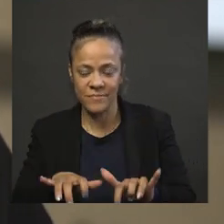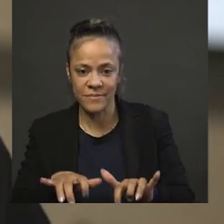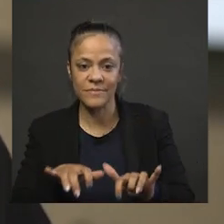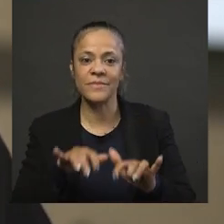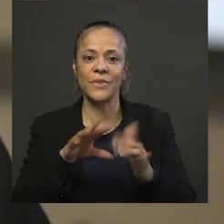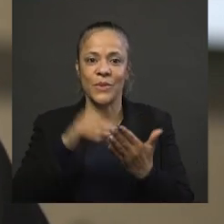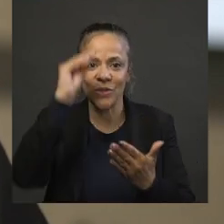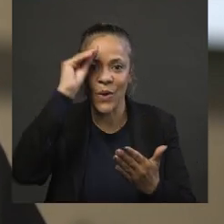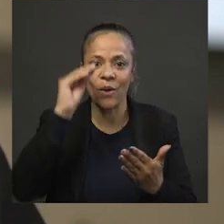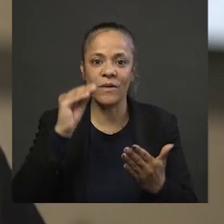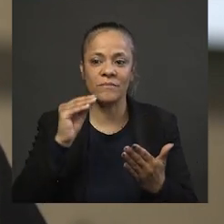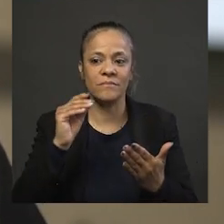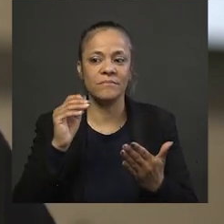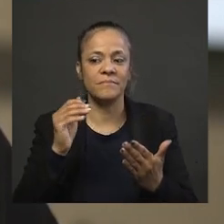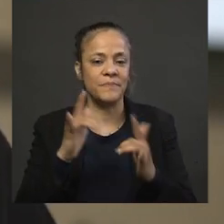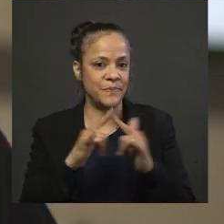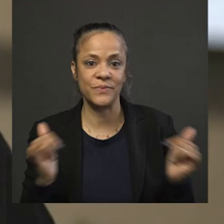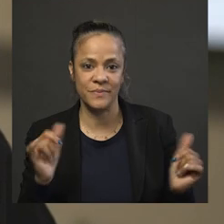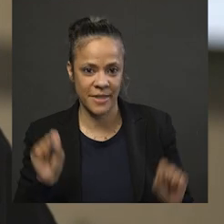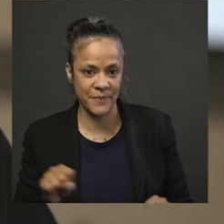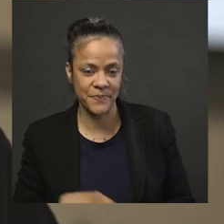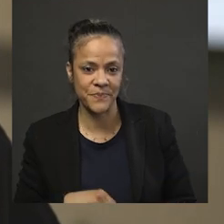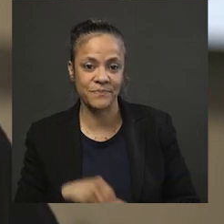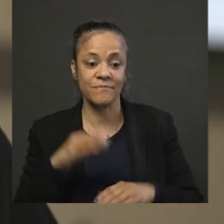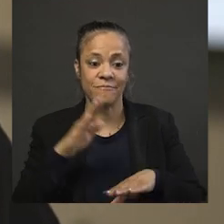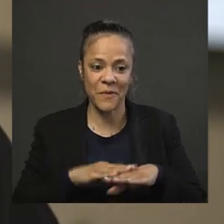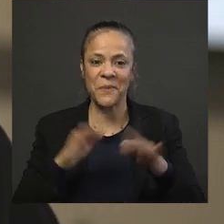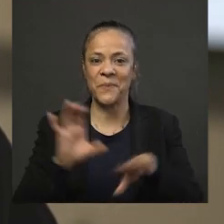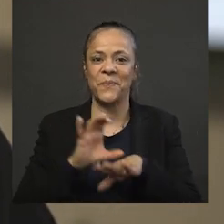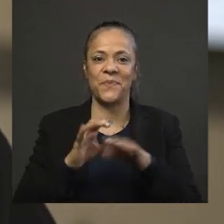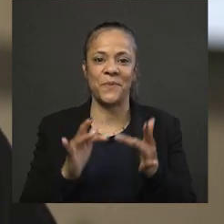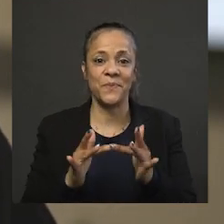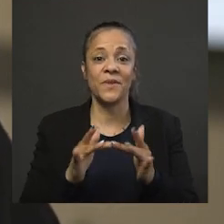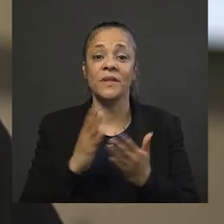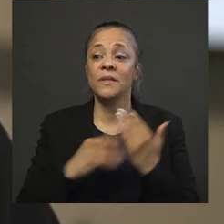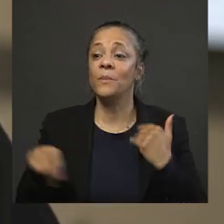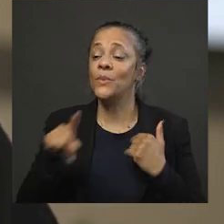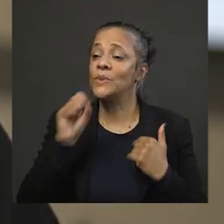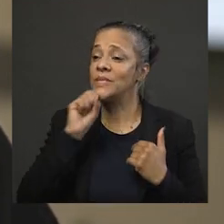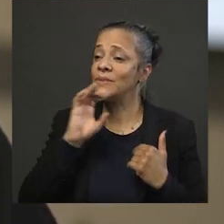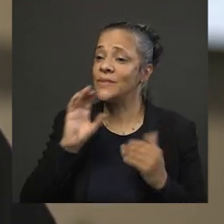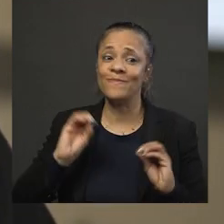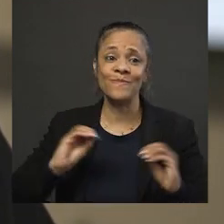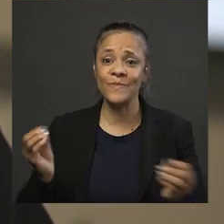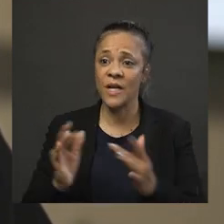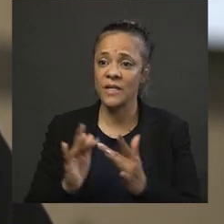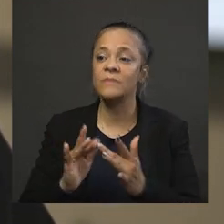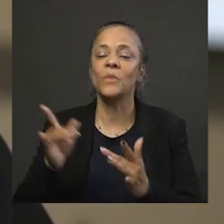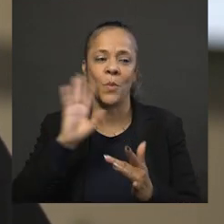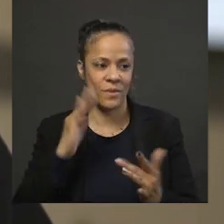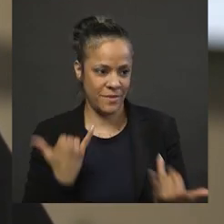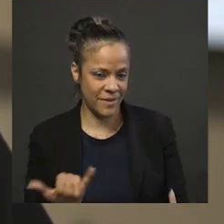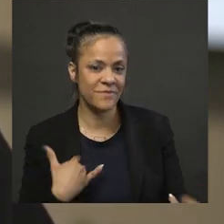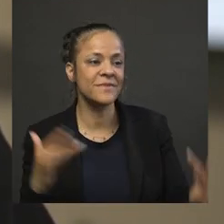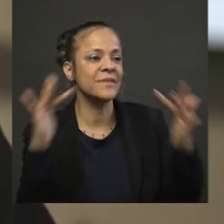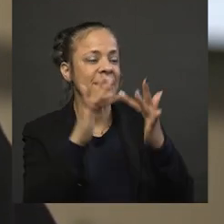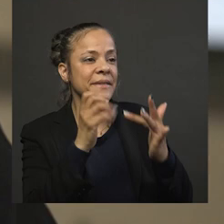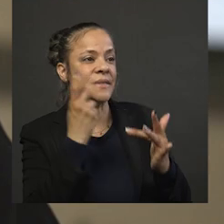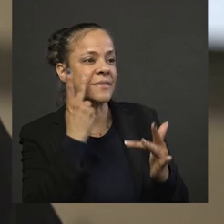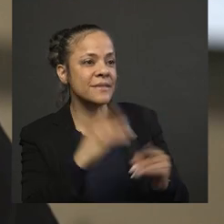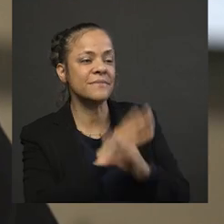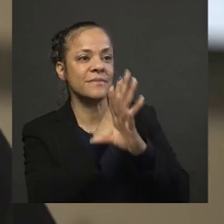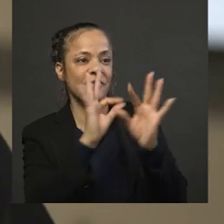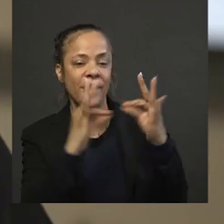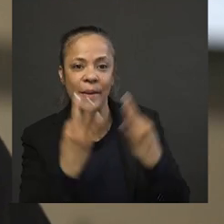do all of the things they want to do online. It'll mean that isolated seniors will have greater access to see their